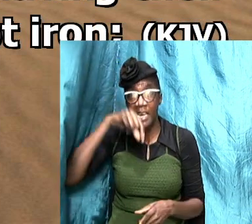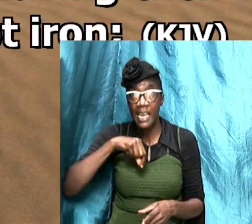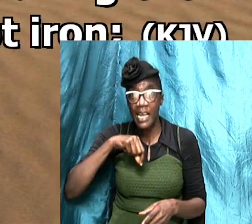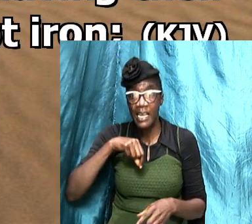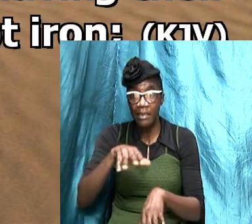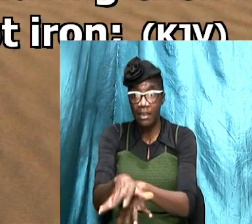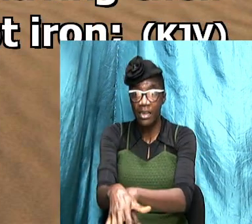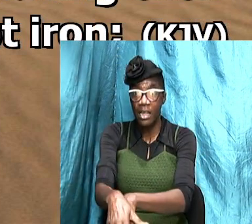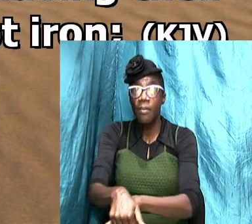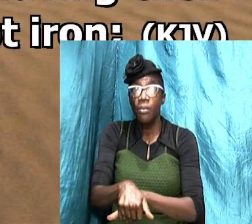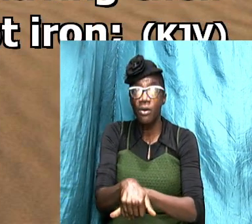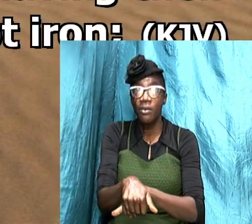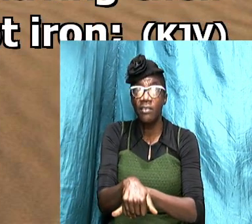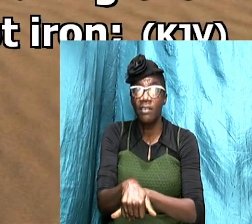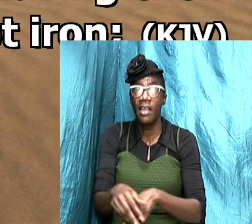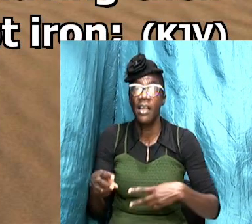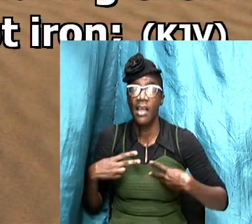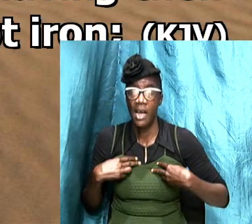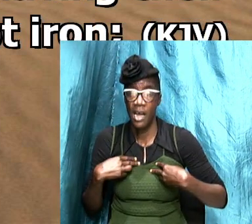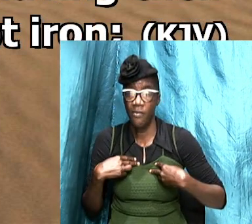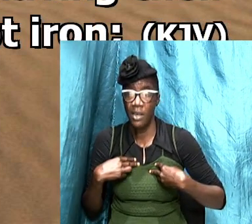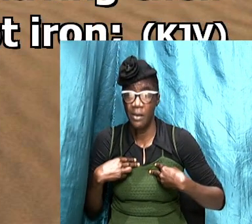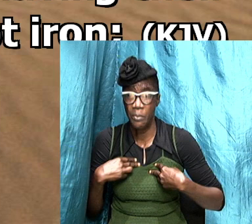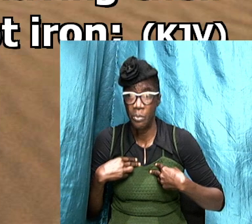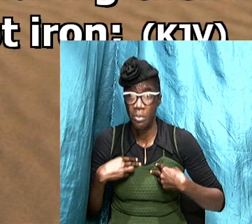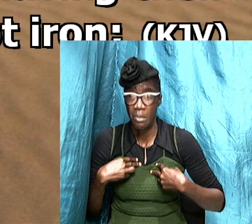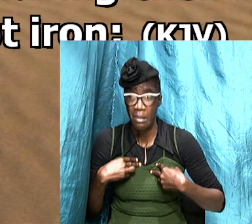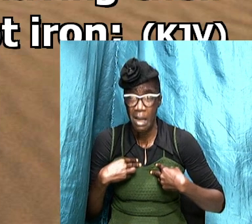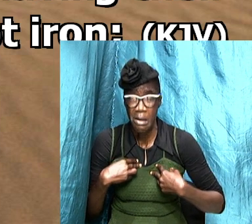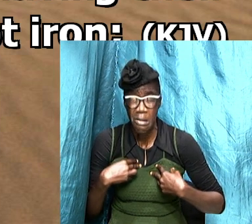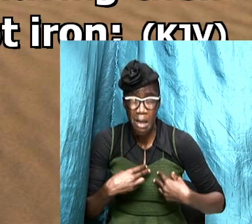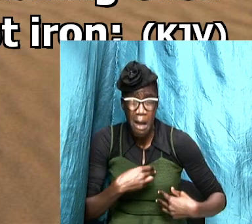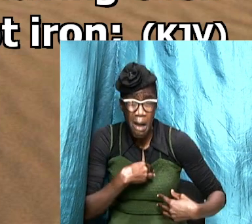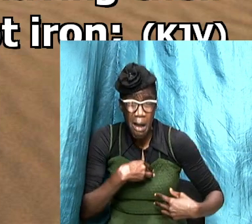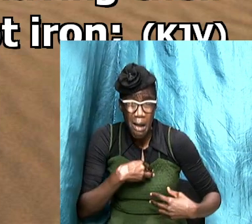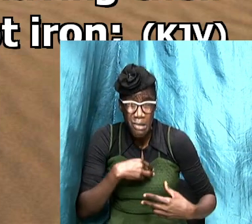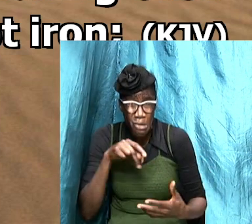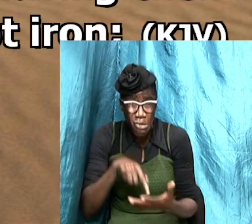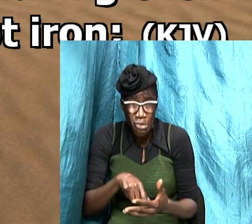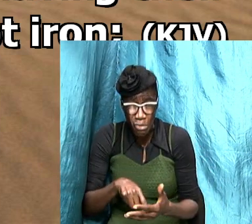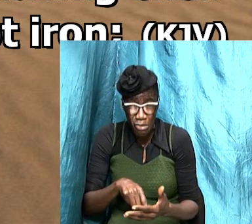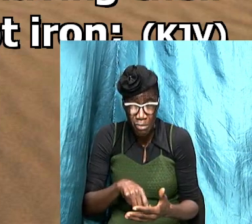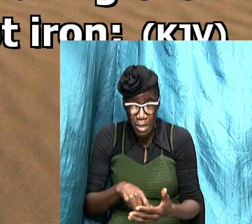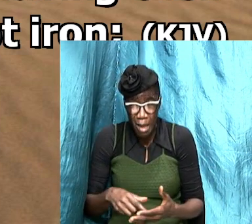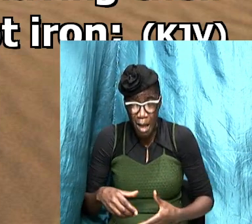hypocrisy having their conscience seared with a hot iron